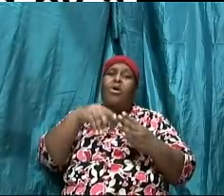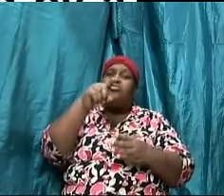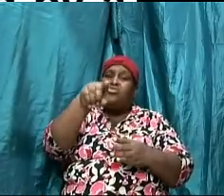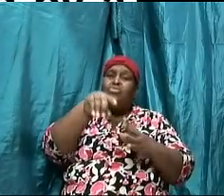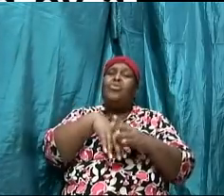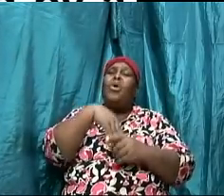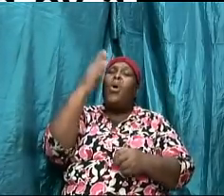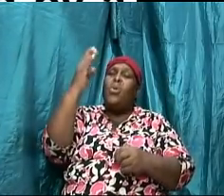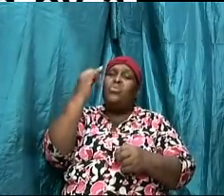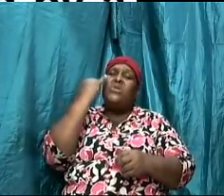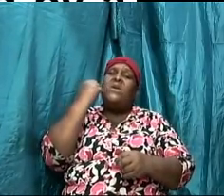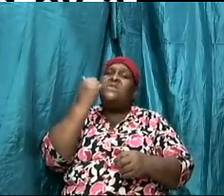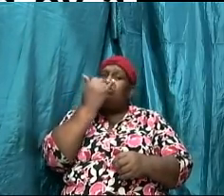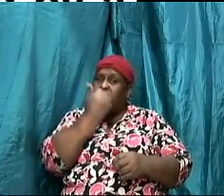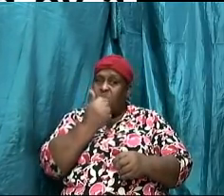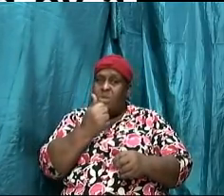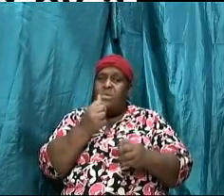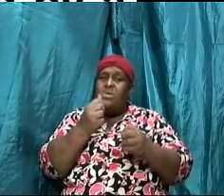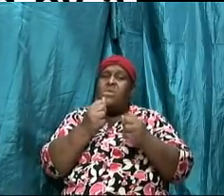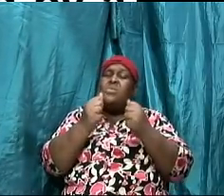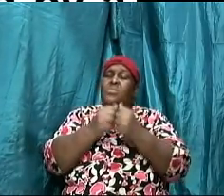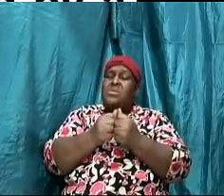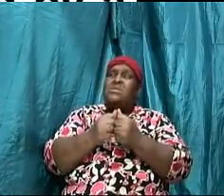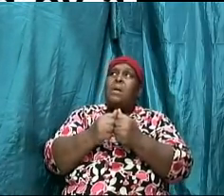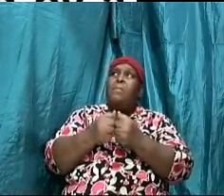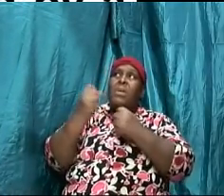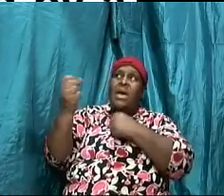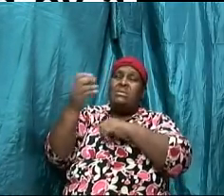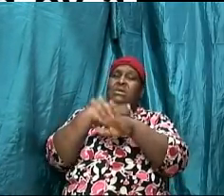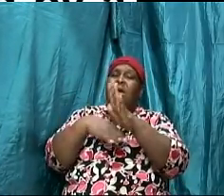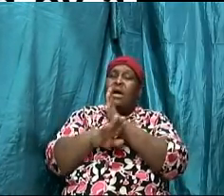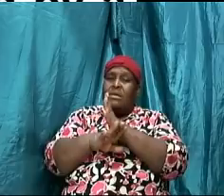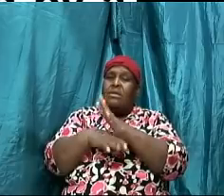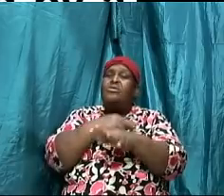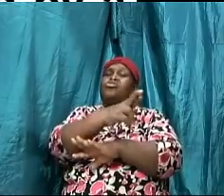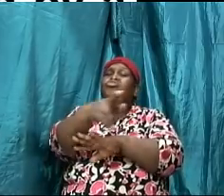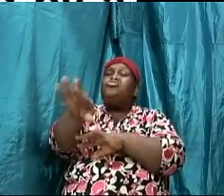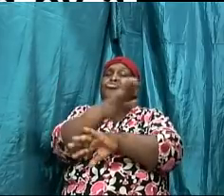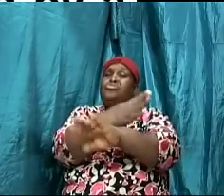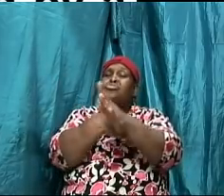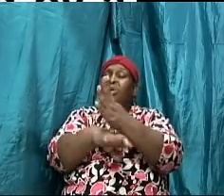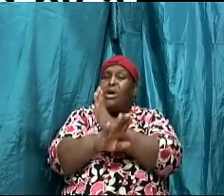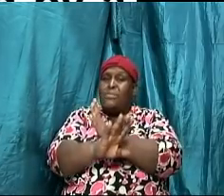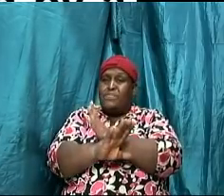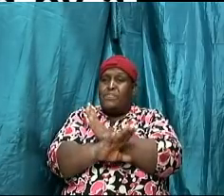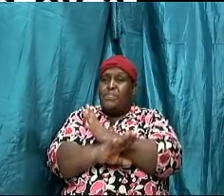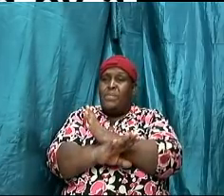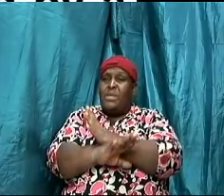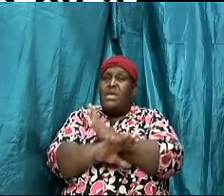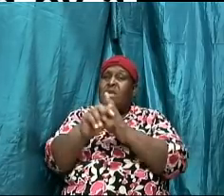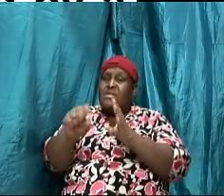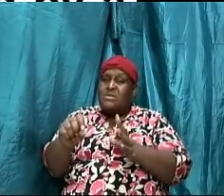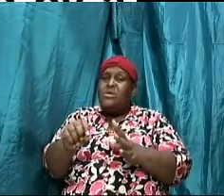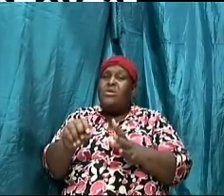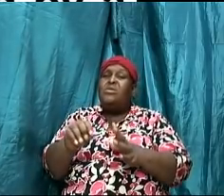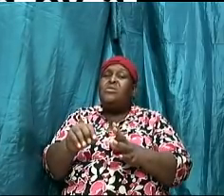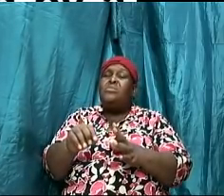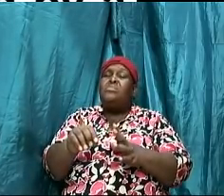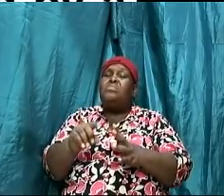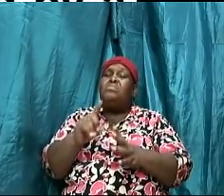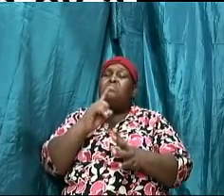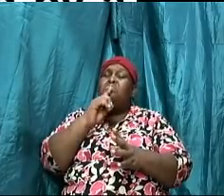out arm. Remember this, because this is going to be something between me and you.